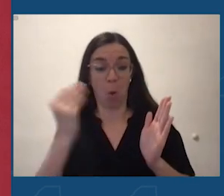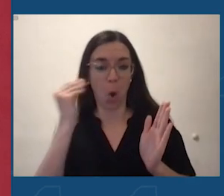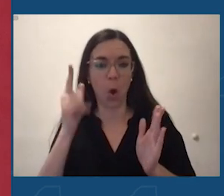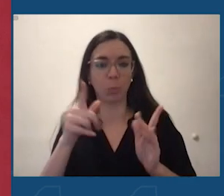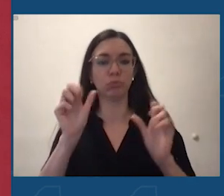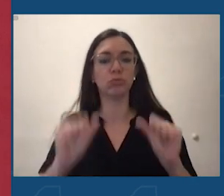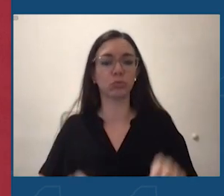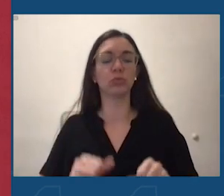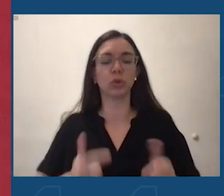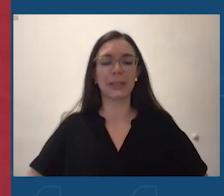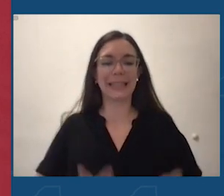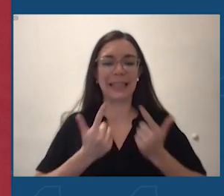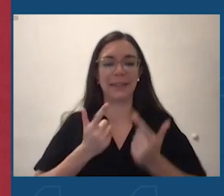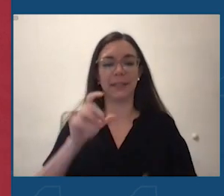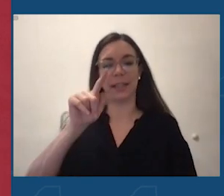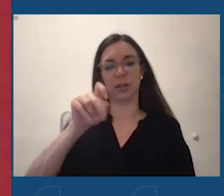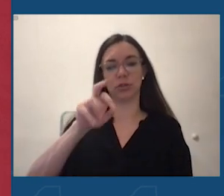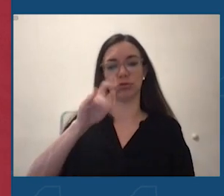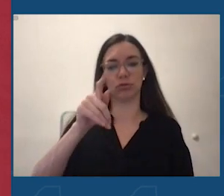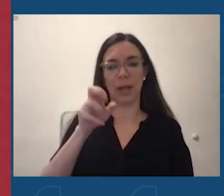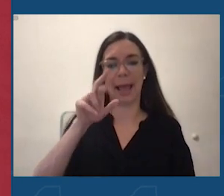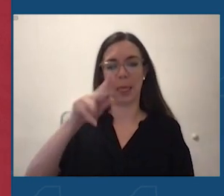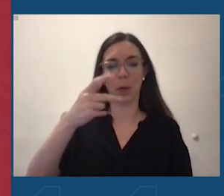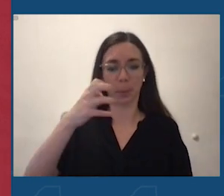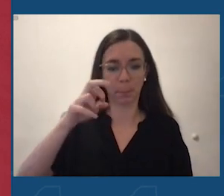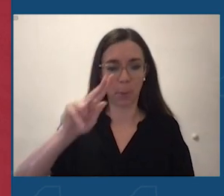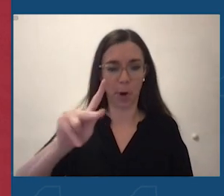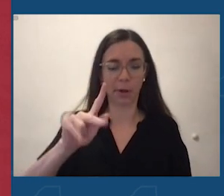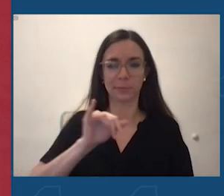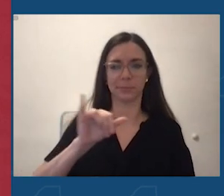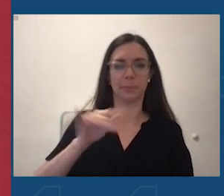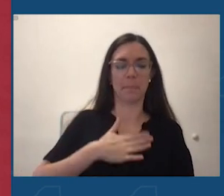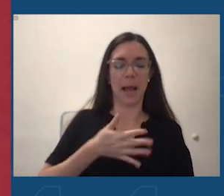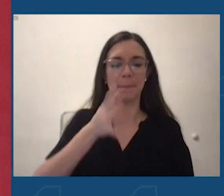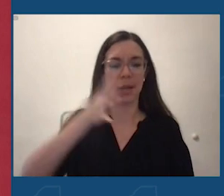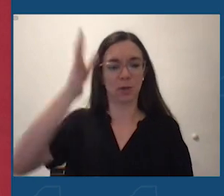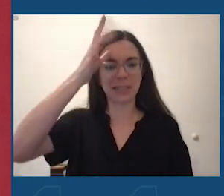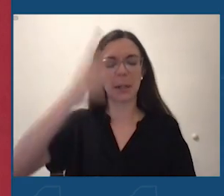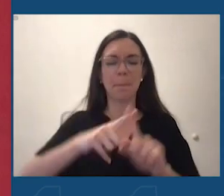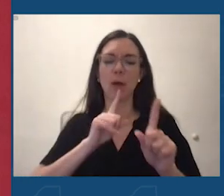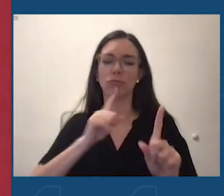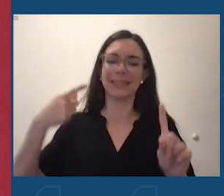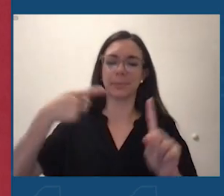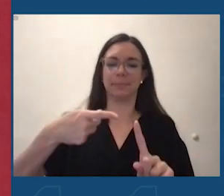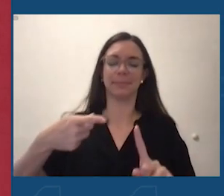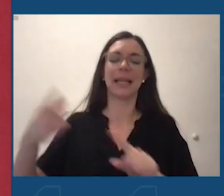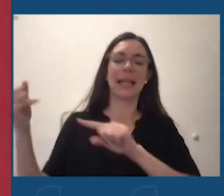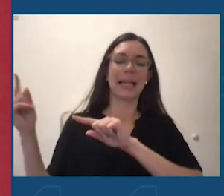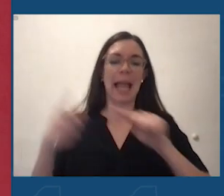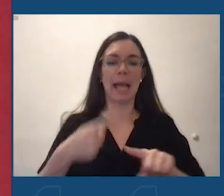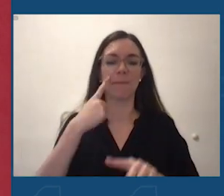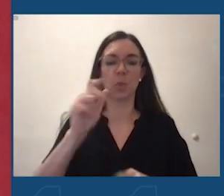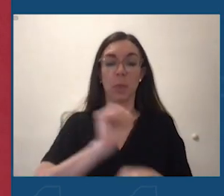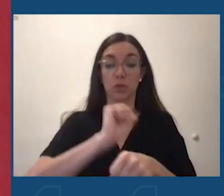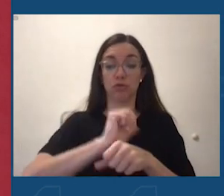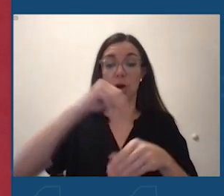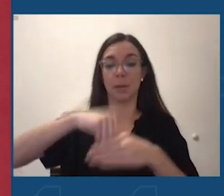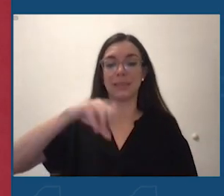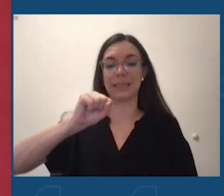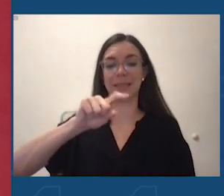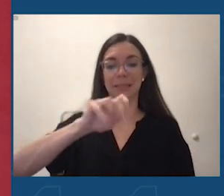like my parents did and not have to spend a lot of money, but the basic word was steel. People came there for the jobs in steel, as